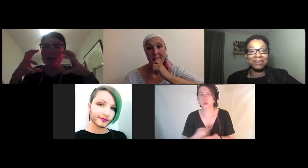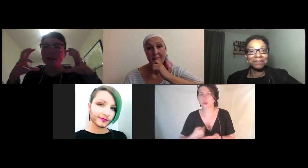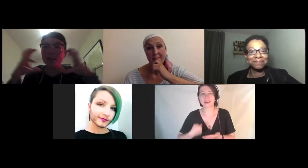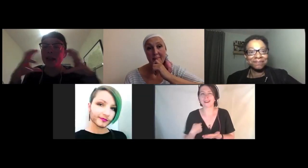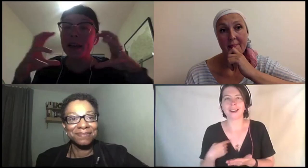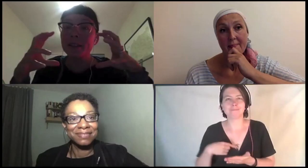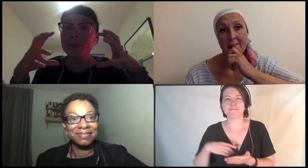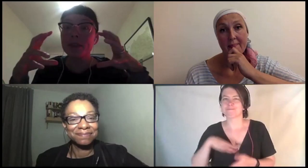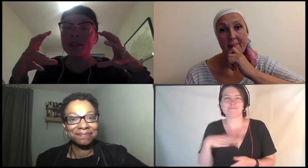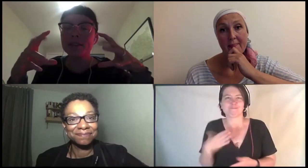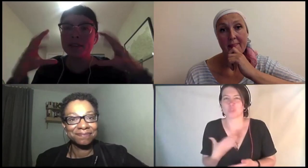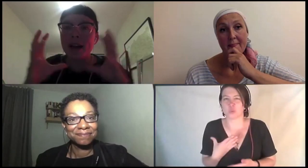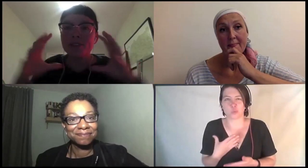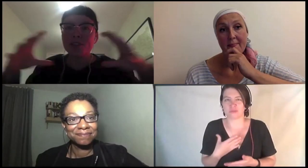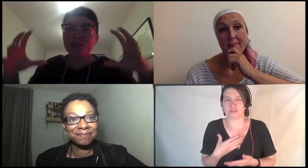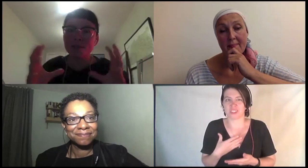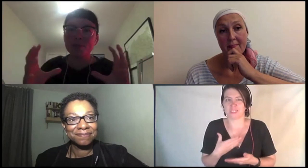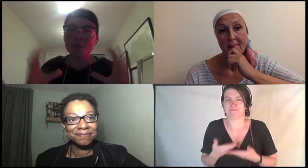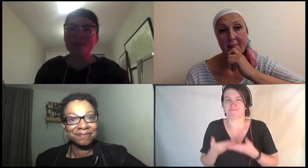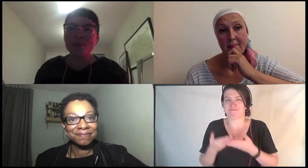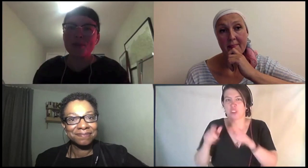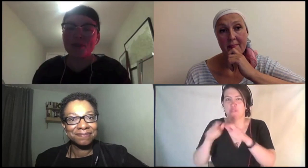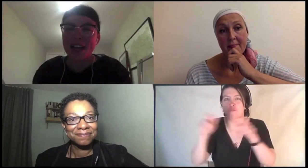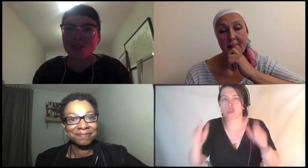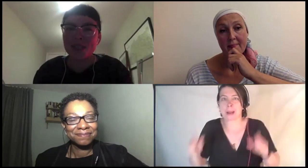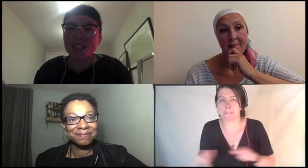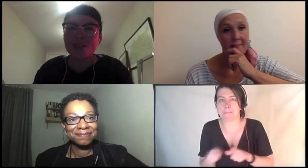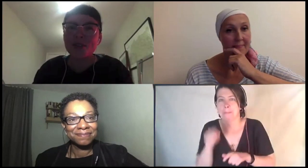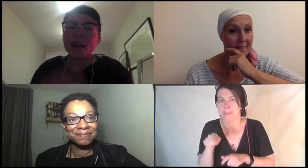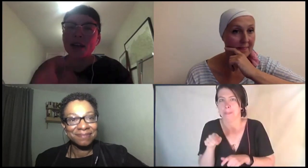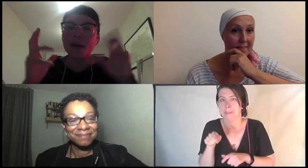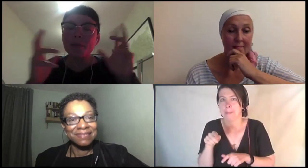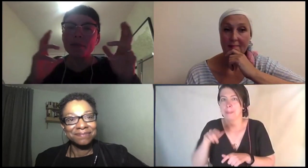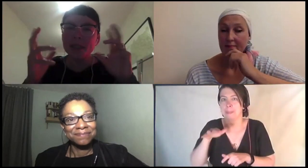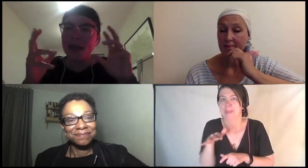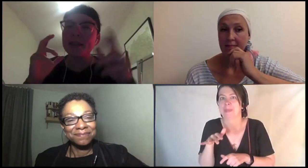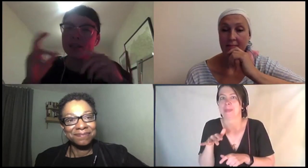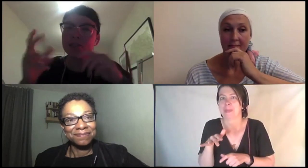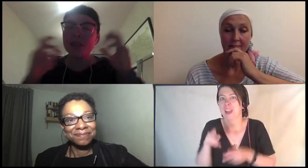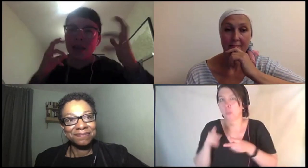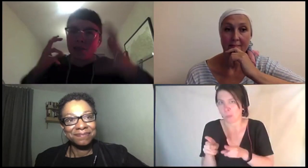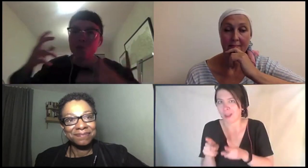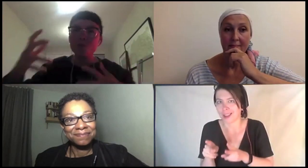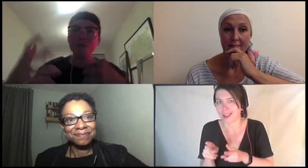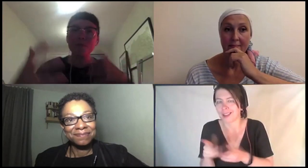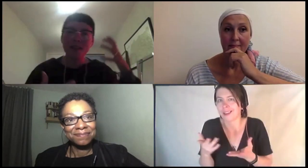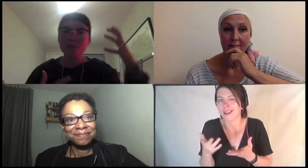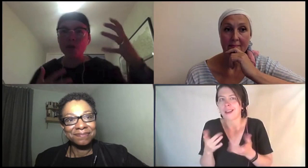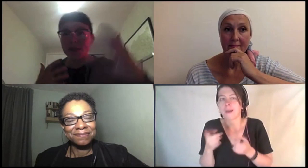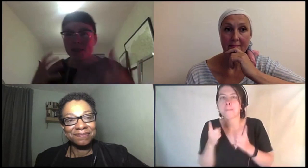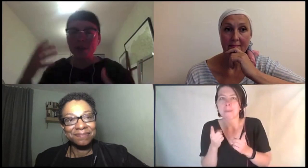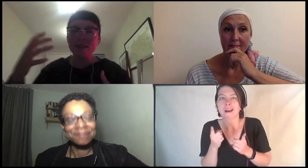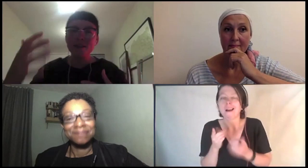it again within that. It would be more of a catch-22. But yeah, that's true. That kind of